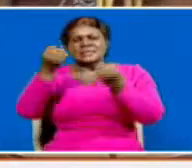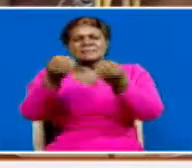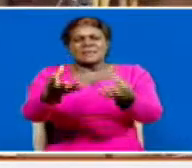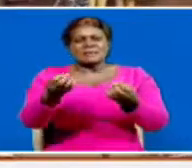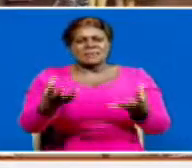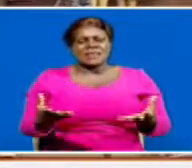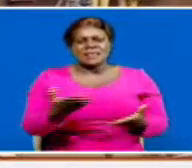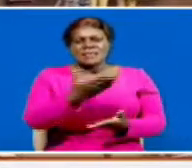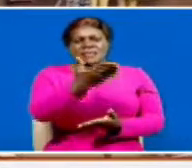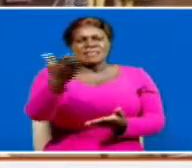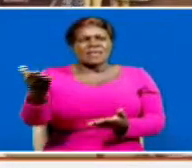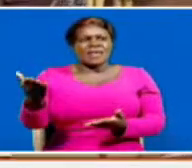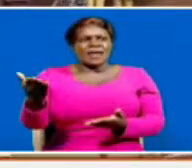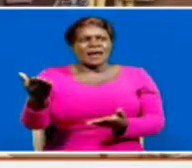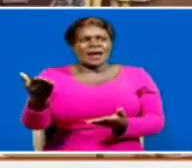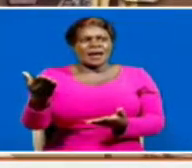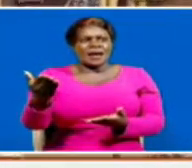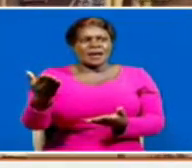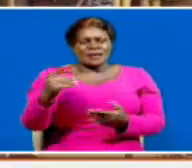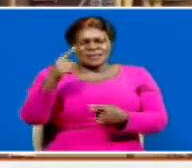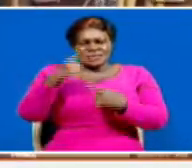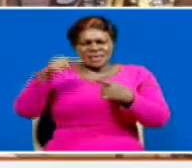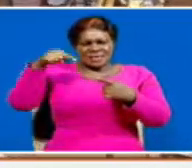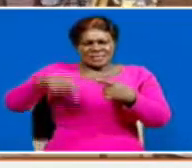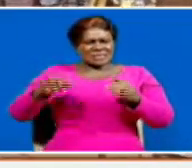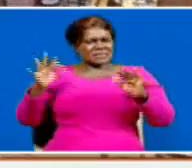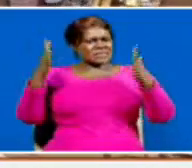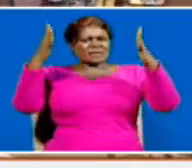watu wengi. Kwa hivyo, Christmas ya mwaka huu,